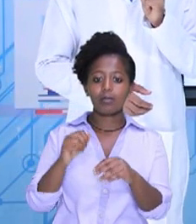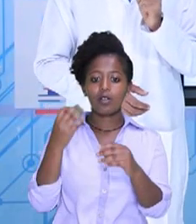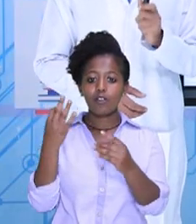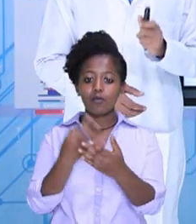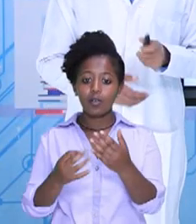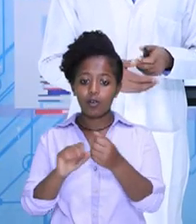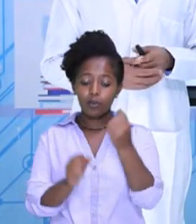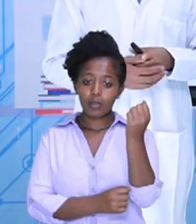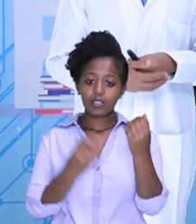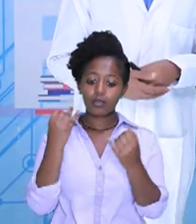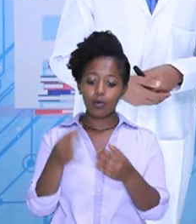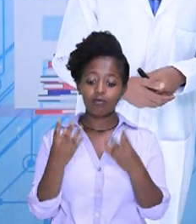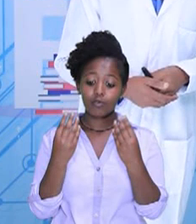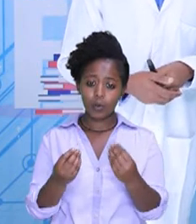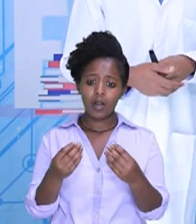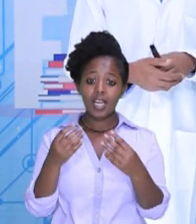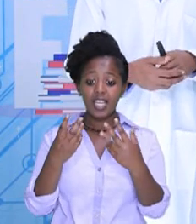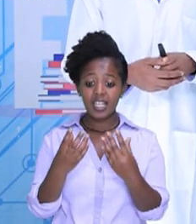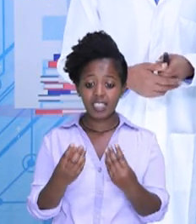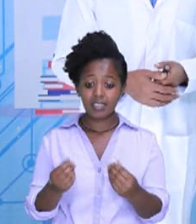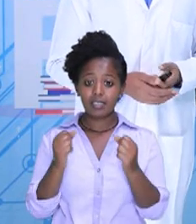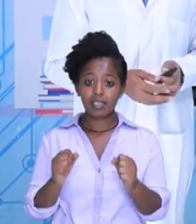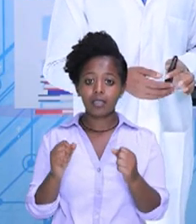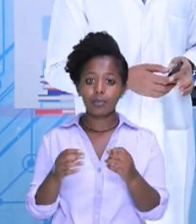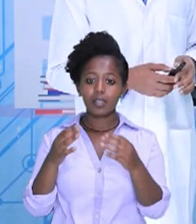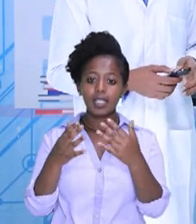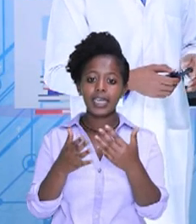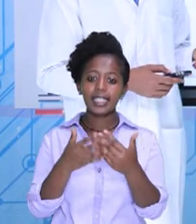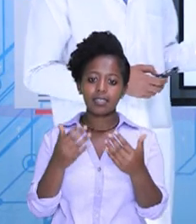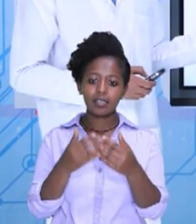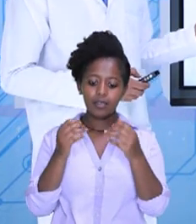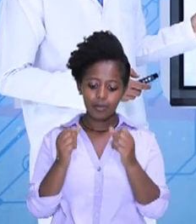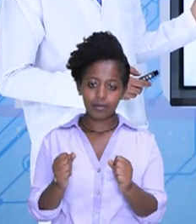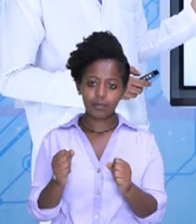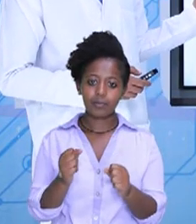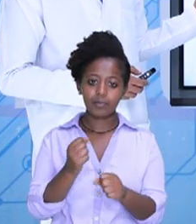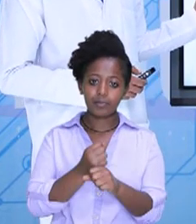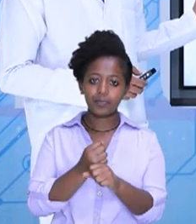soil, because they can be easily weathered.